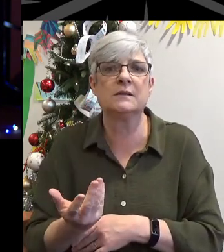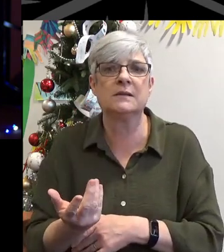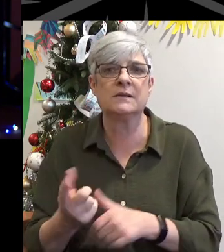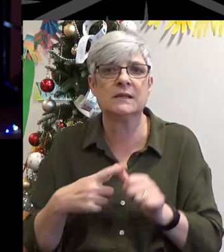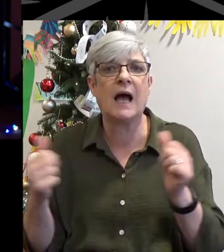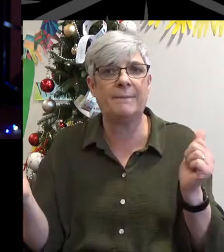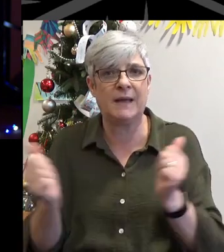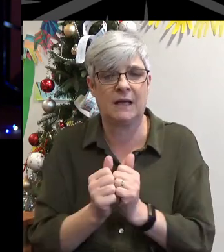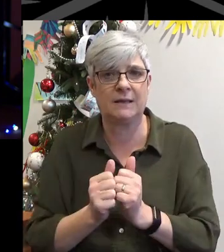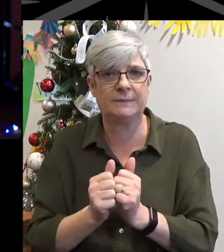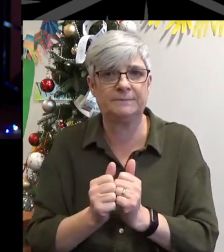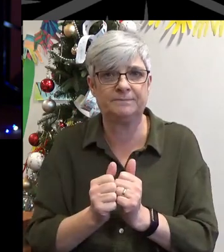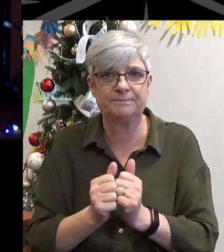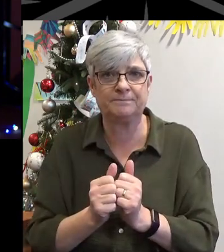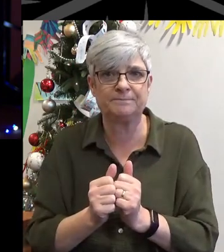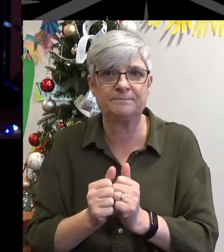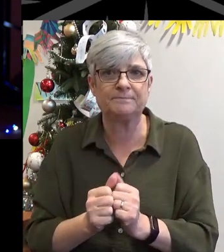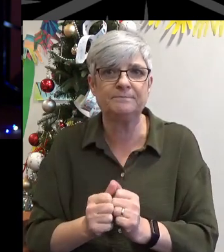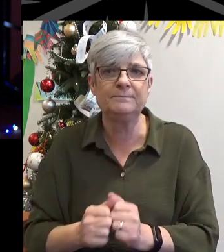Amen.